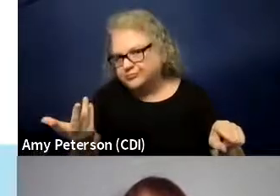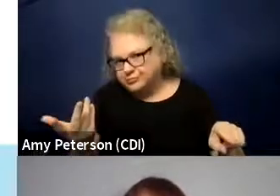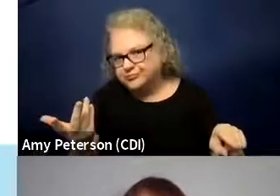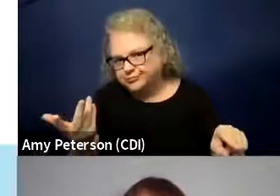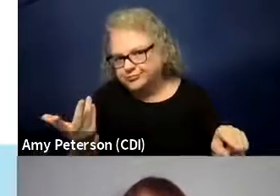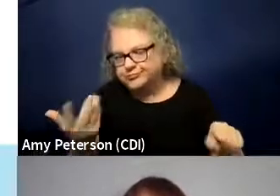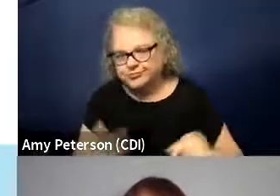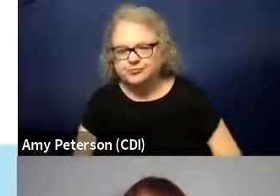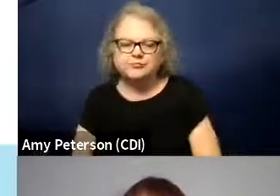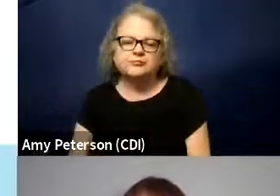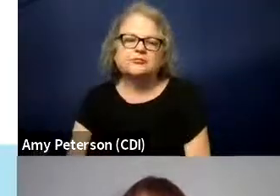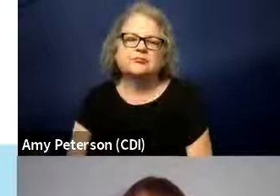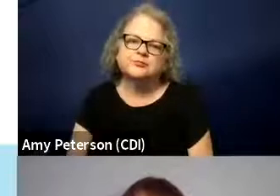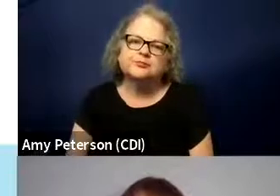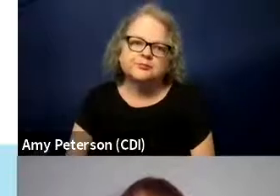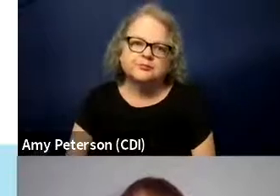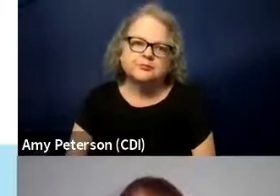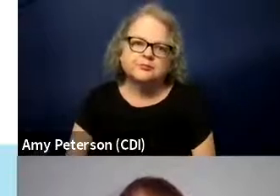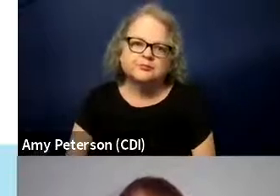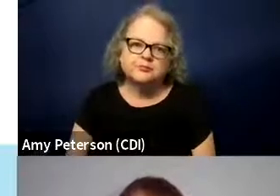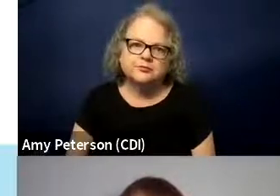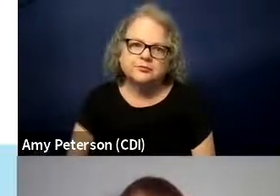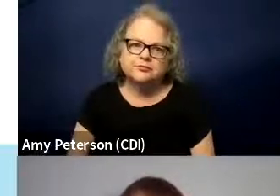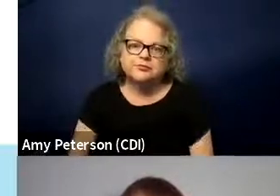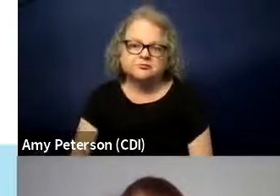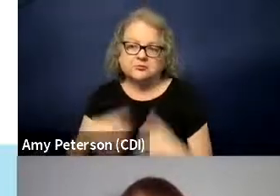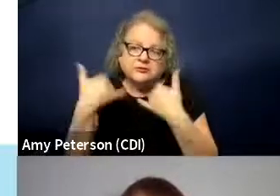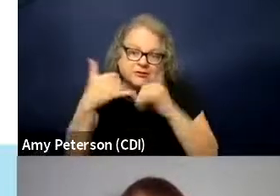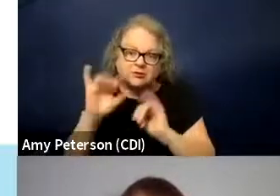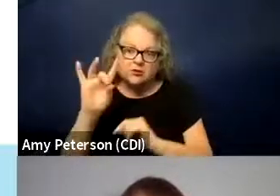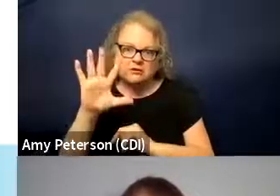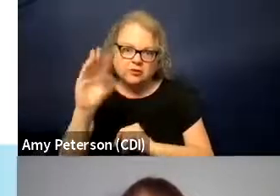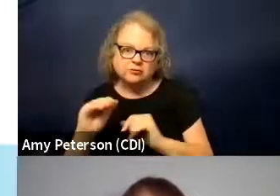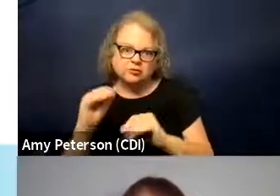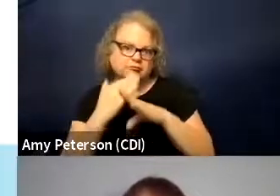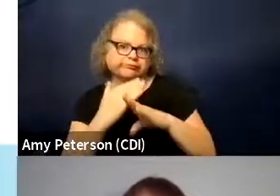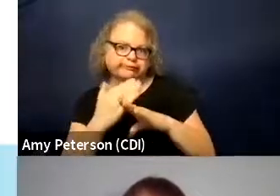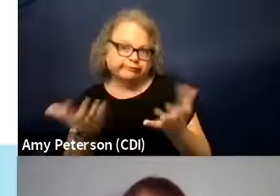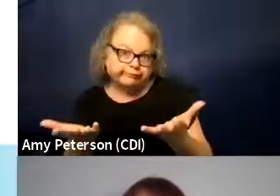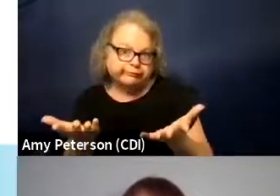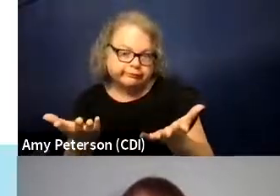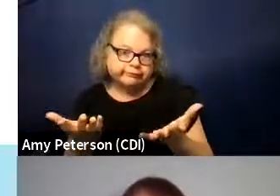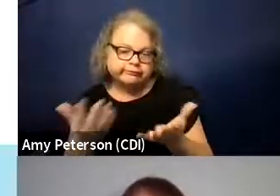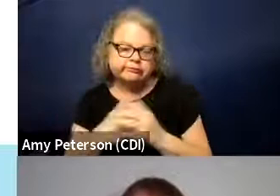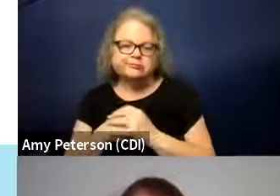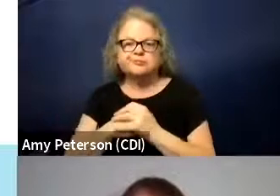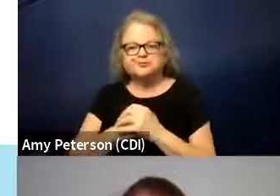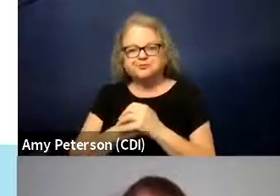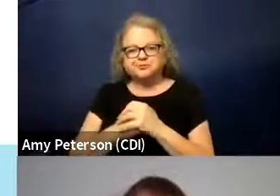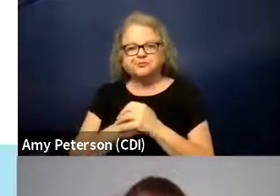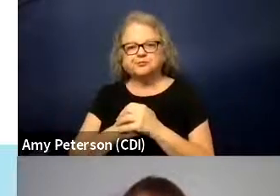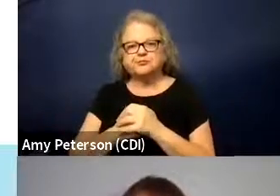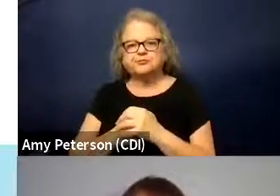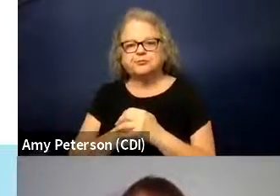after just that one dose. They are doing studies right now to see if a second dose would give you